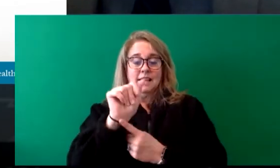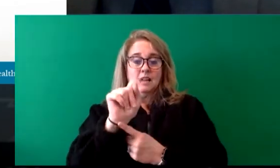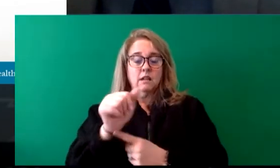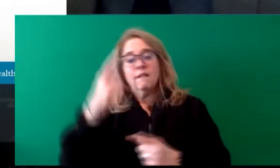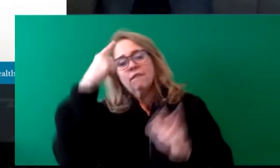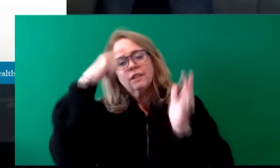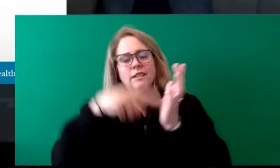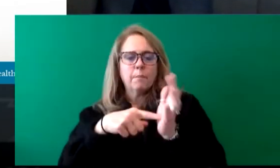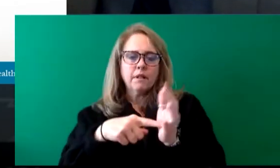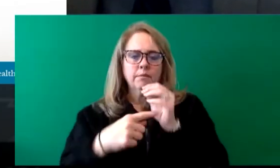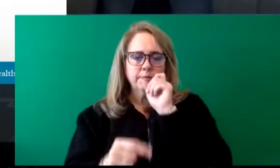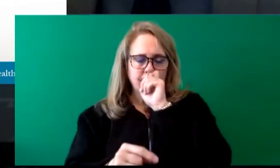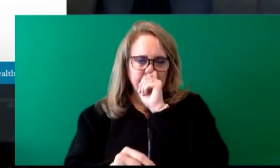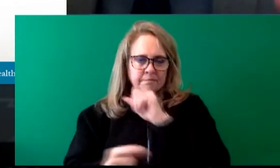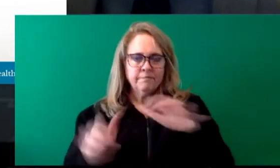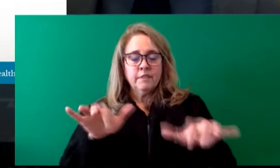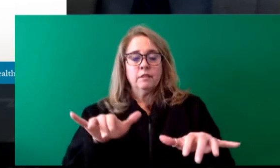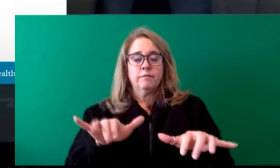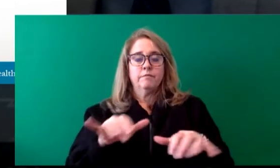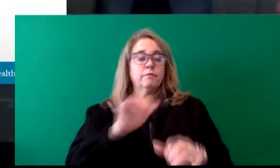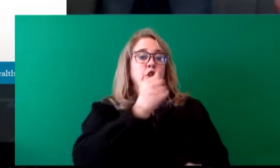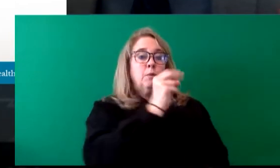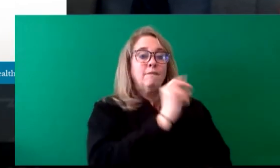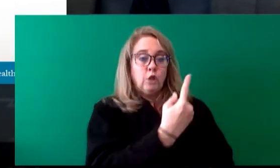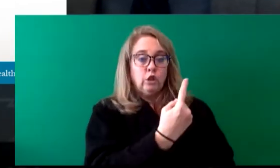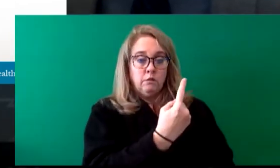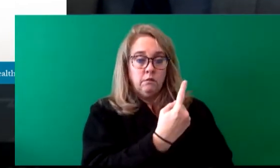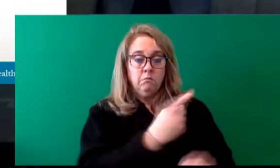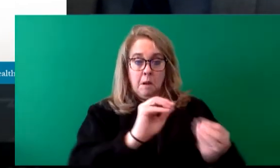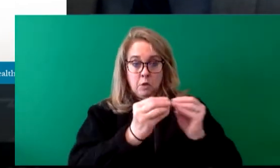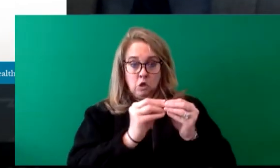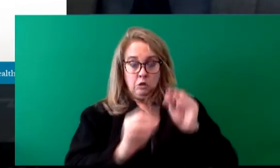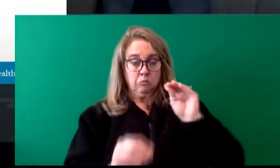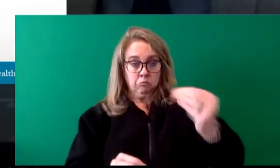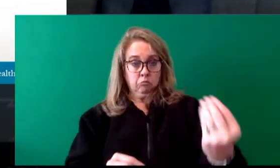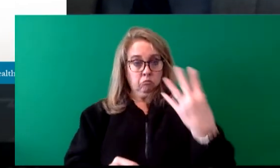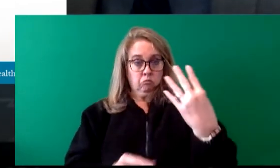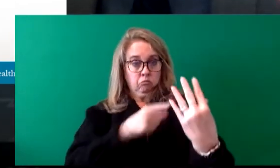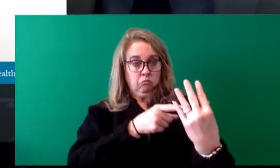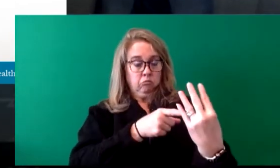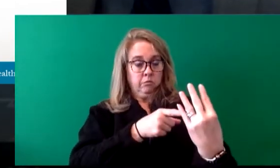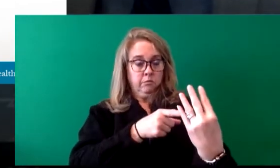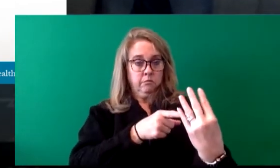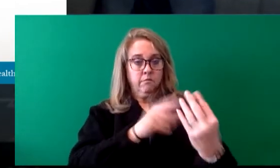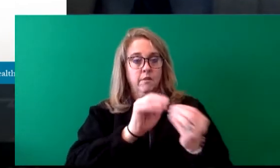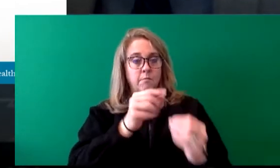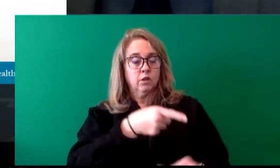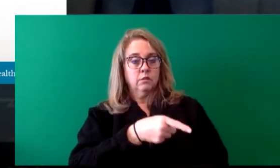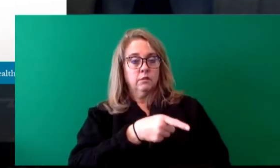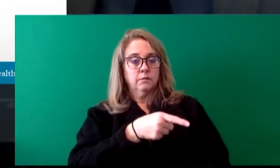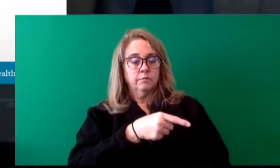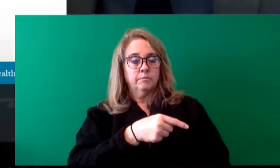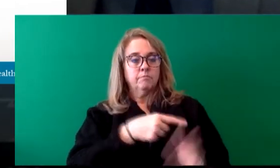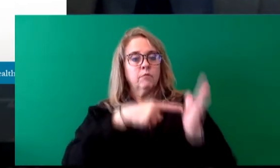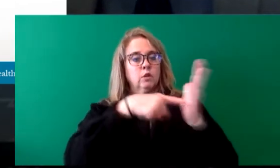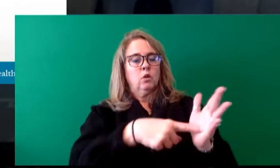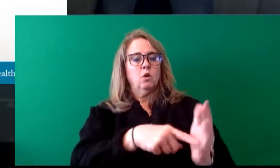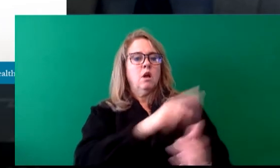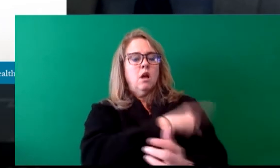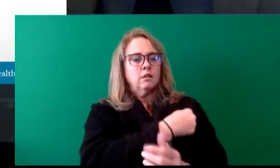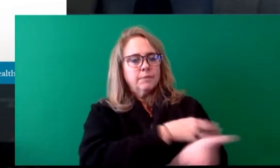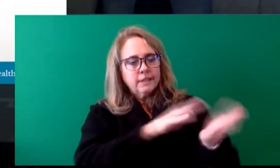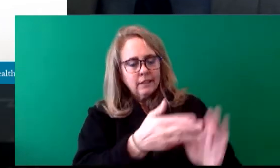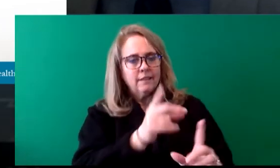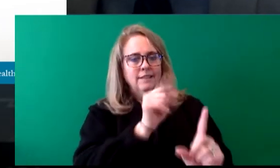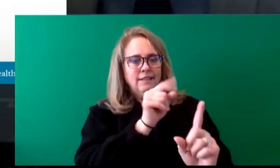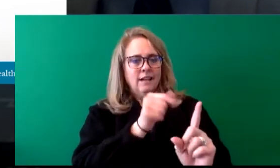deaths, hospitalizations, and cases will only reflect the data within that date range. We prefer to just let folks decide whatever date range they